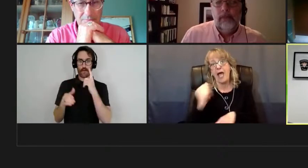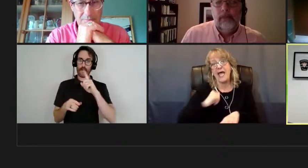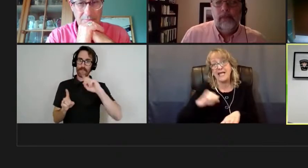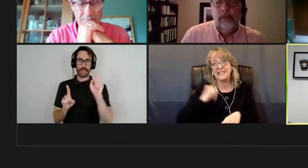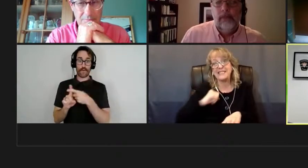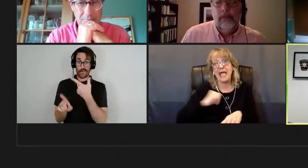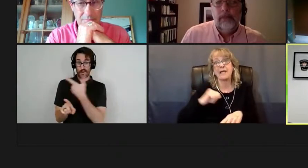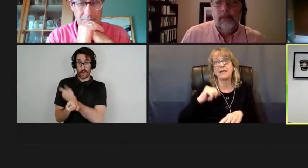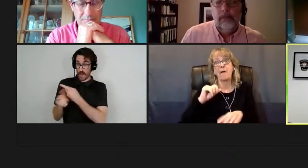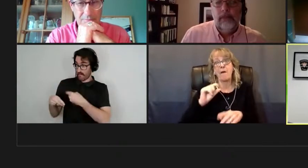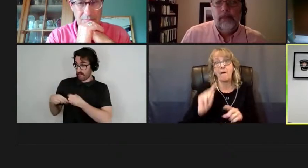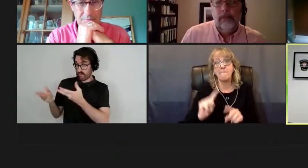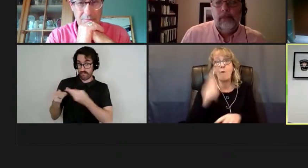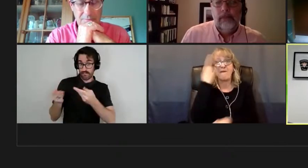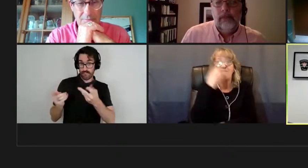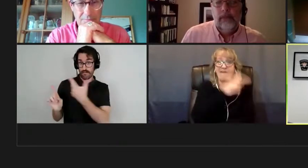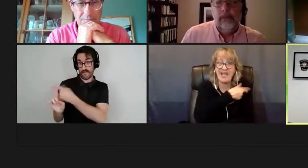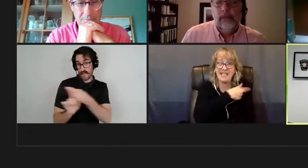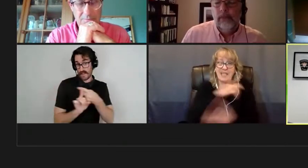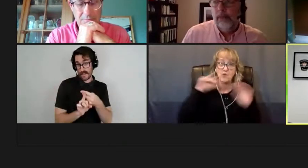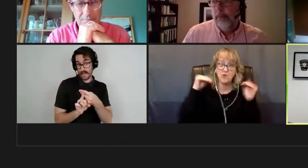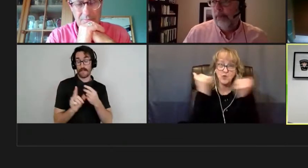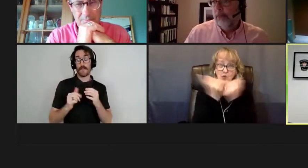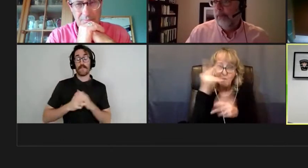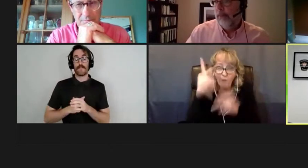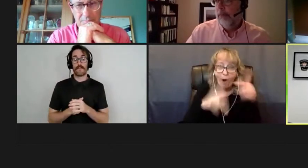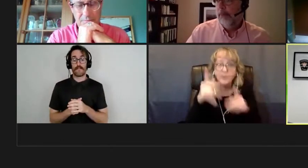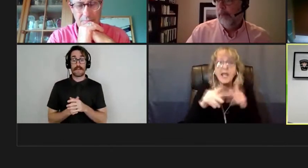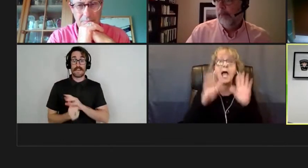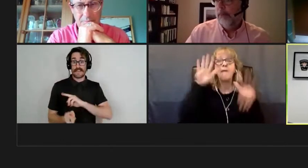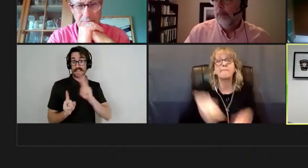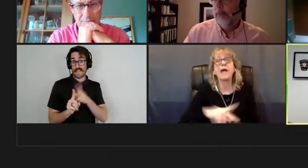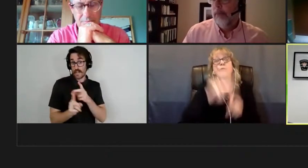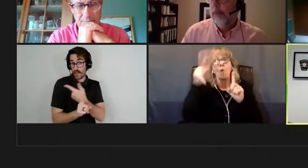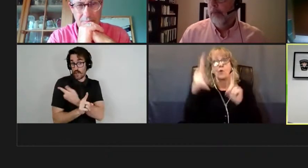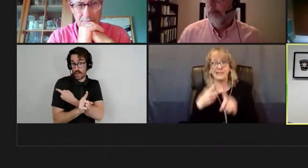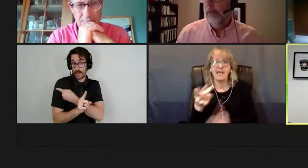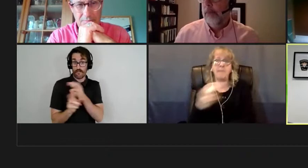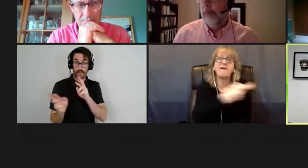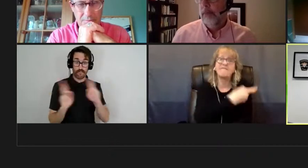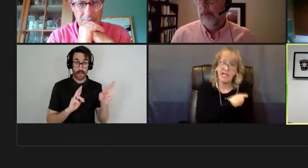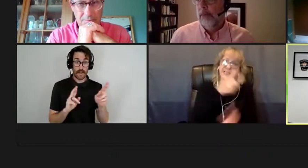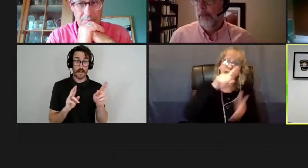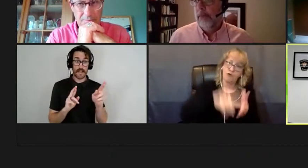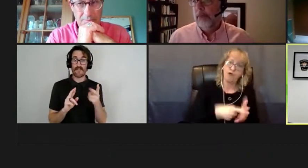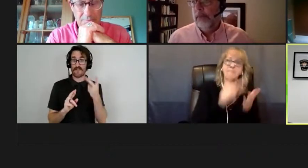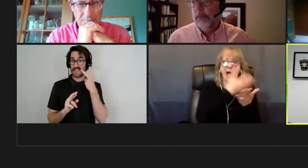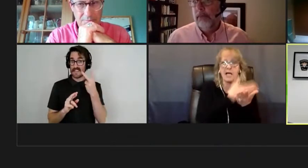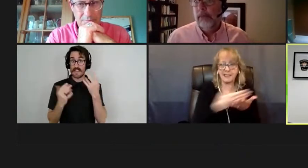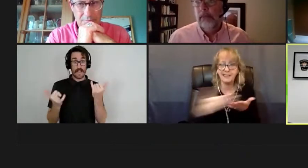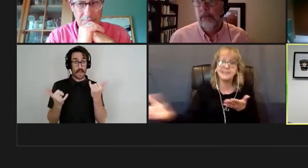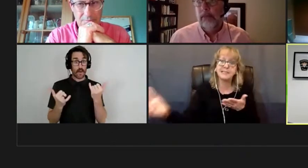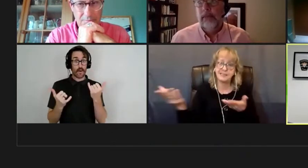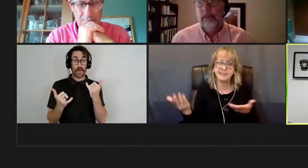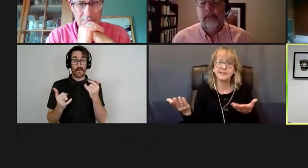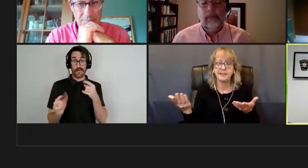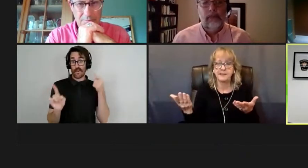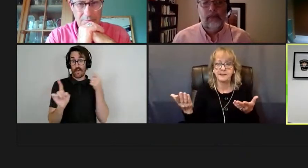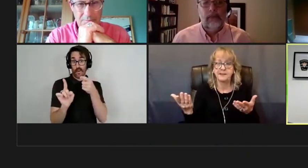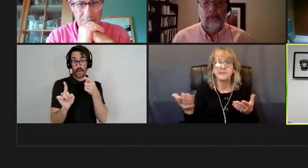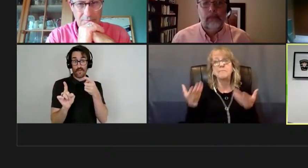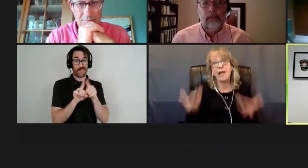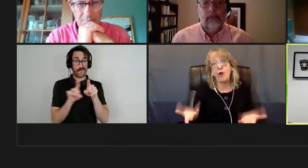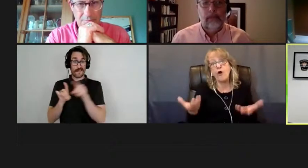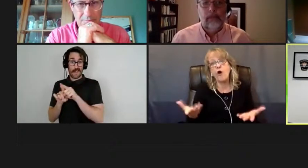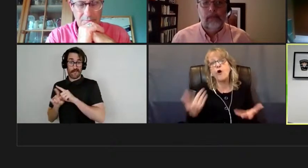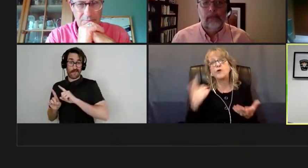when we do the second round, what seems to be the common thread now that we're looking at is we'd like to mirror what we did in the first round.